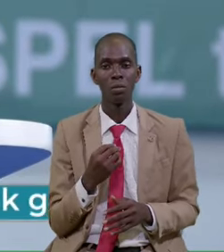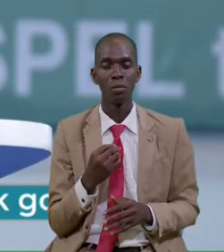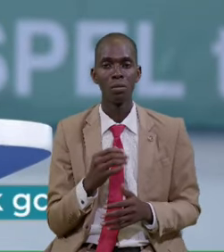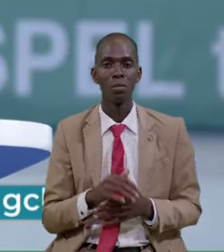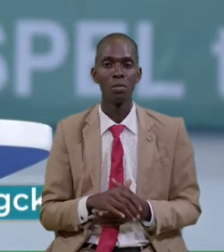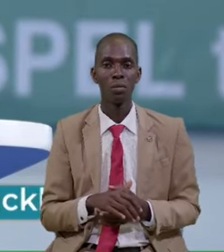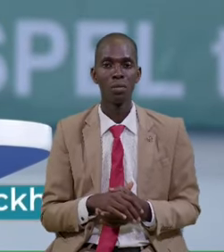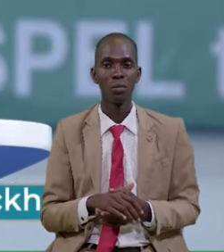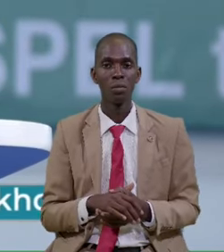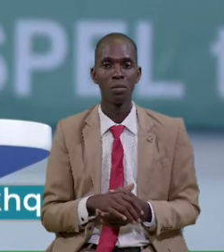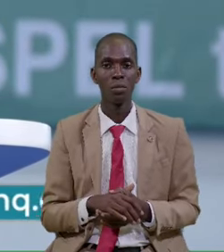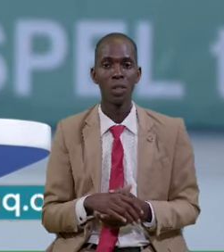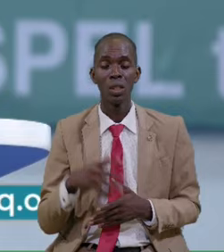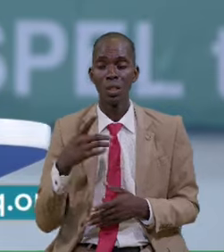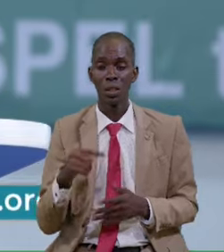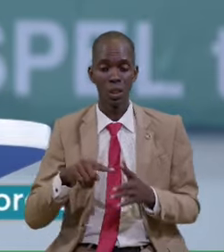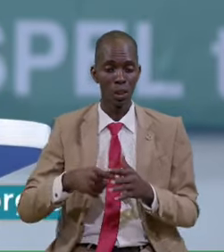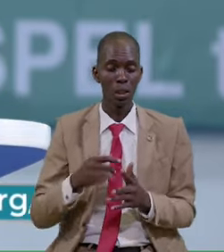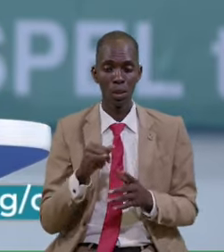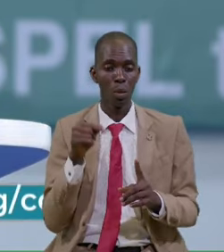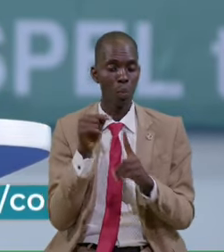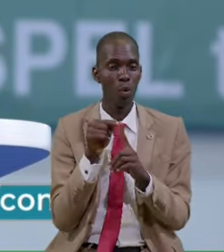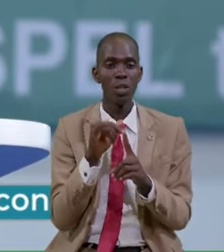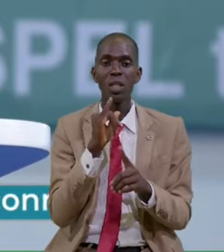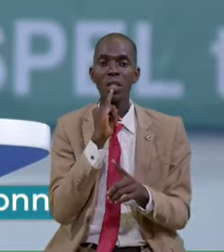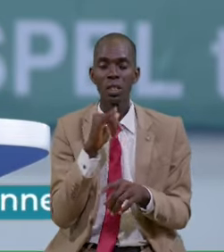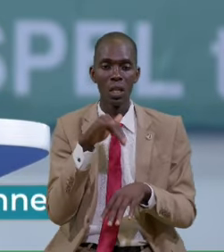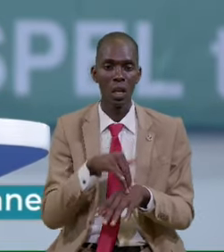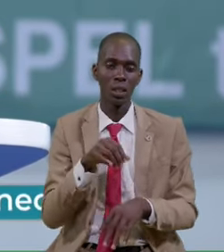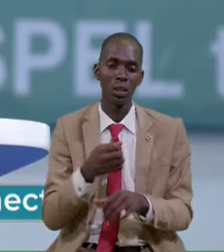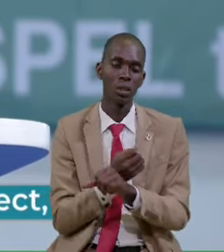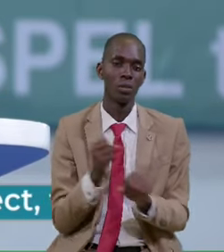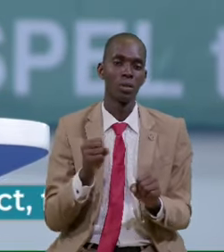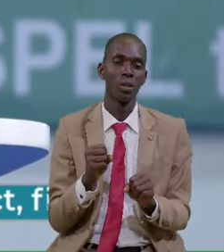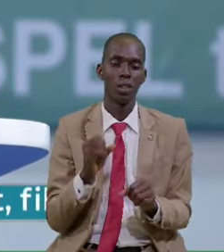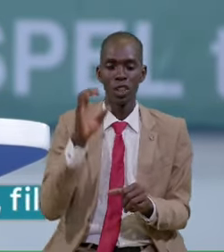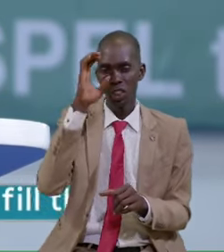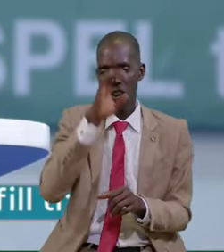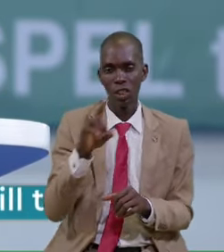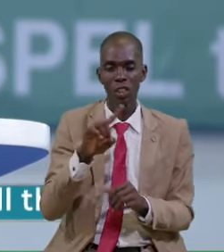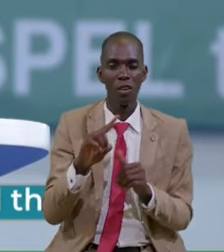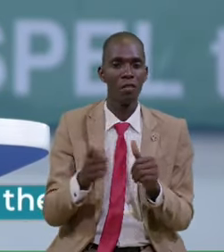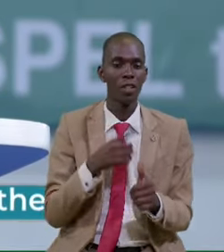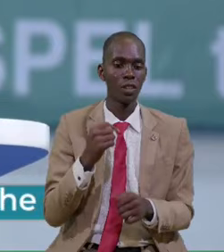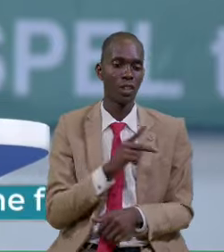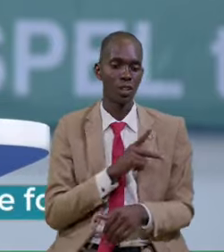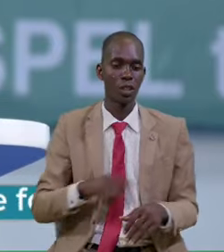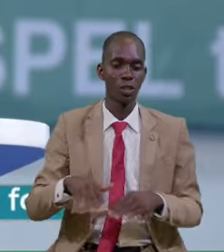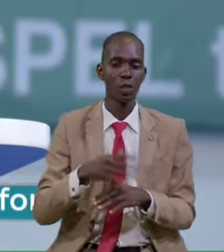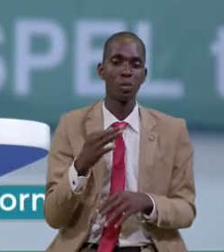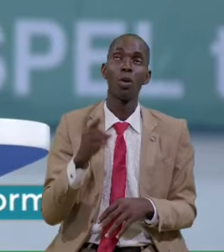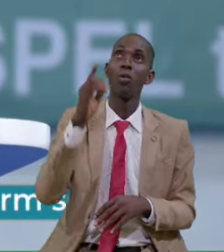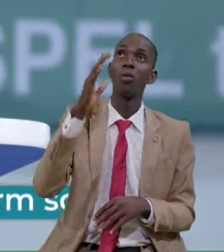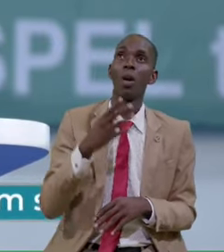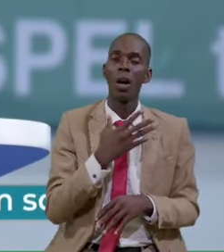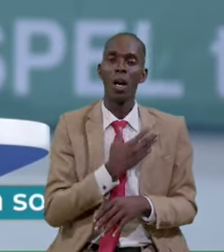The starting point is salvation. Seek it first. Seek it first. The kingdom of God and his righteousness. And all